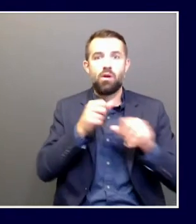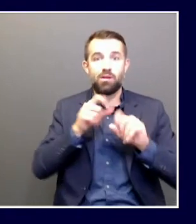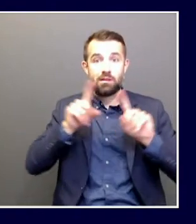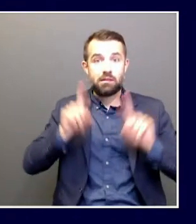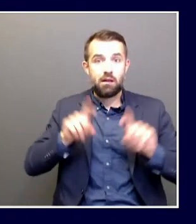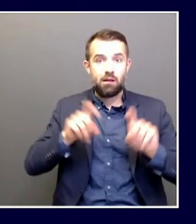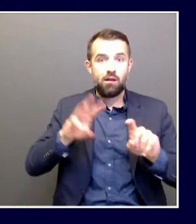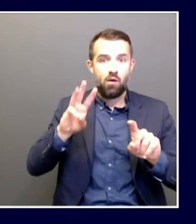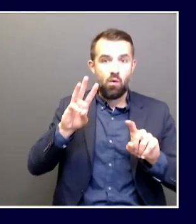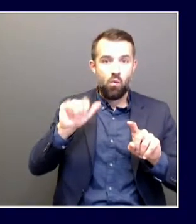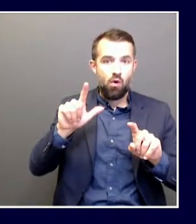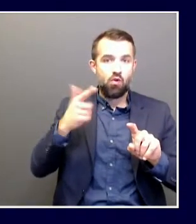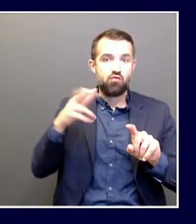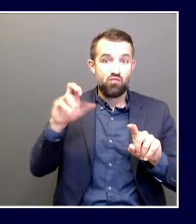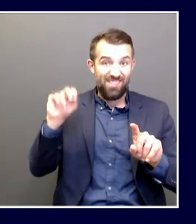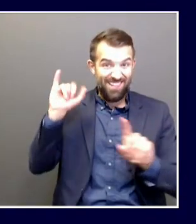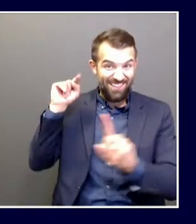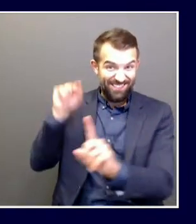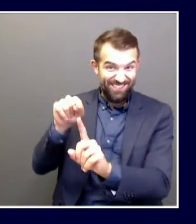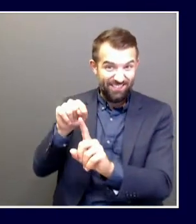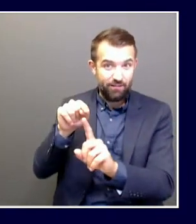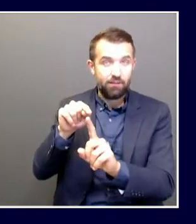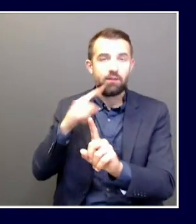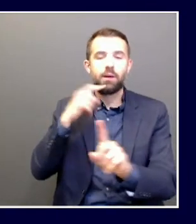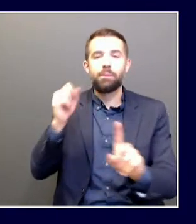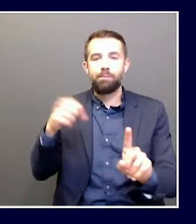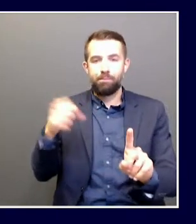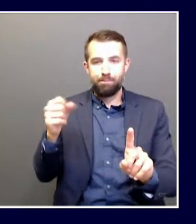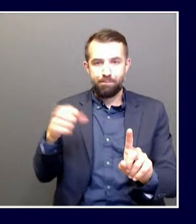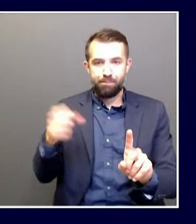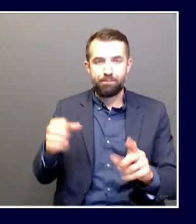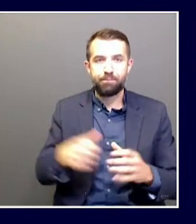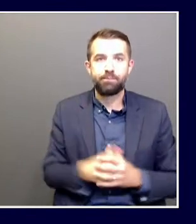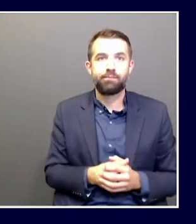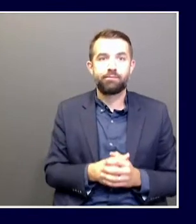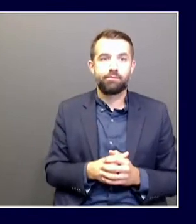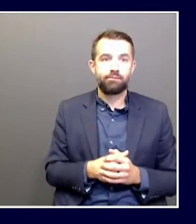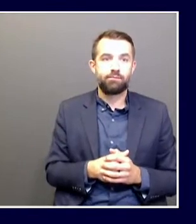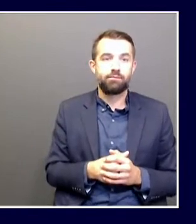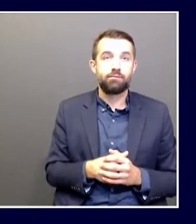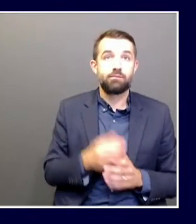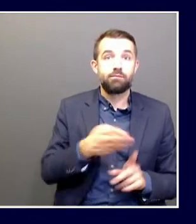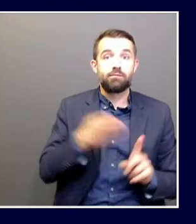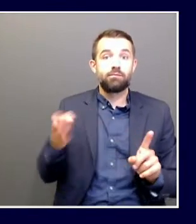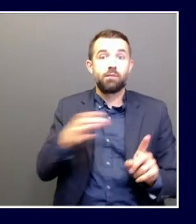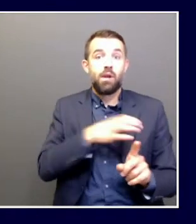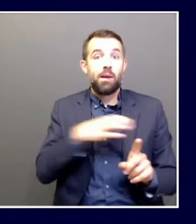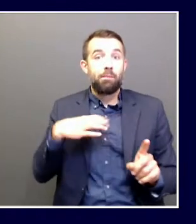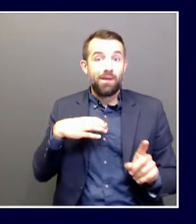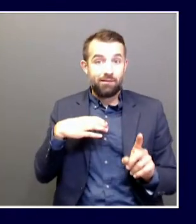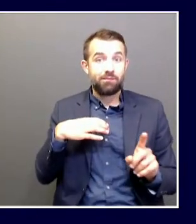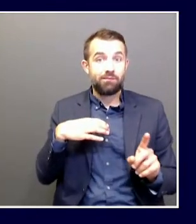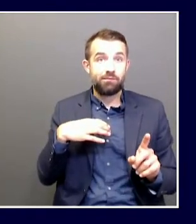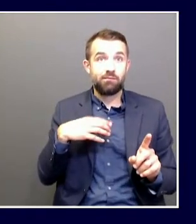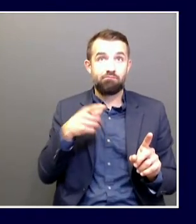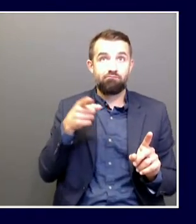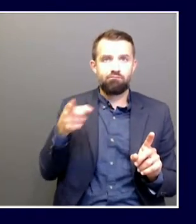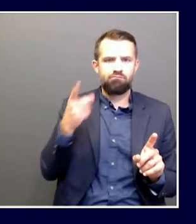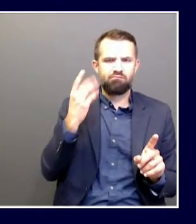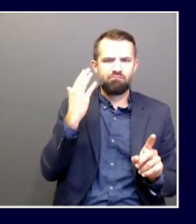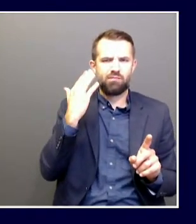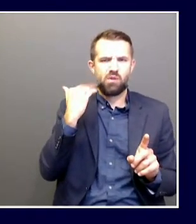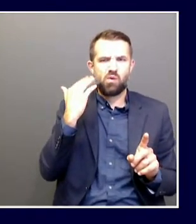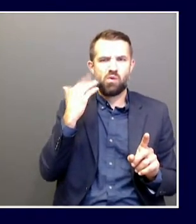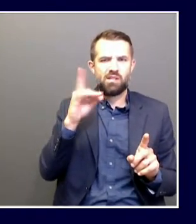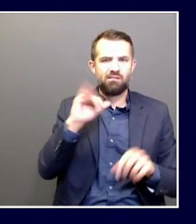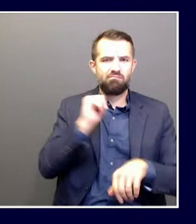ask the commissioner, what was the impetus to kind of make that happen, to make that kind of come into play, especially for the